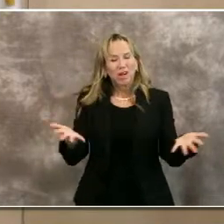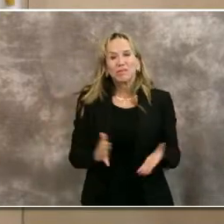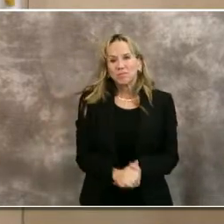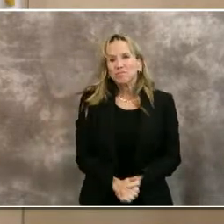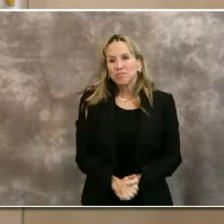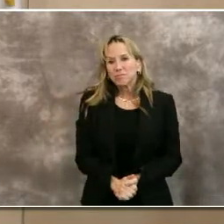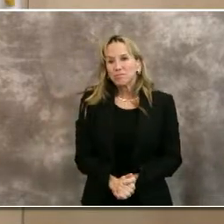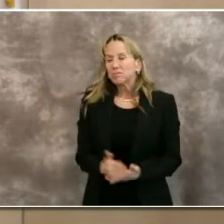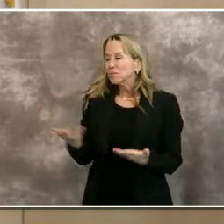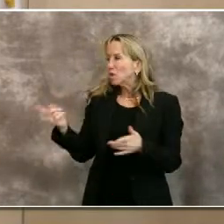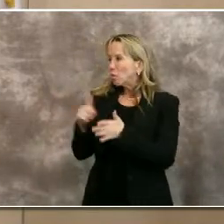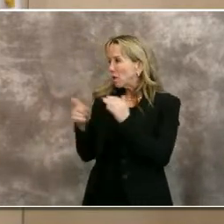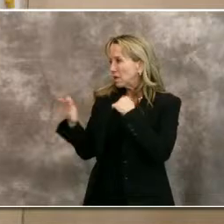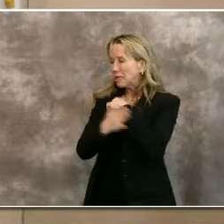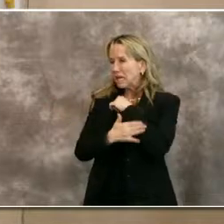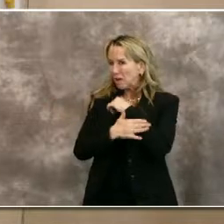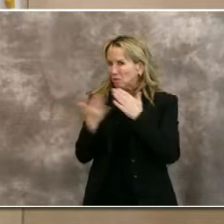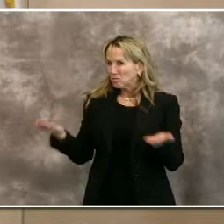something that the county recommended?